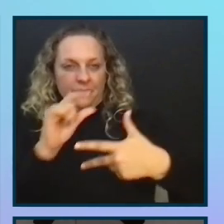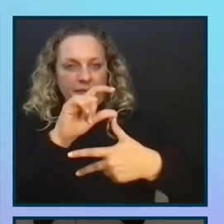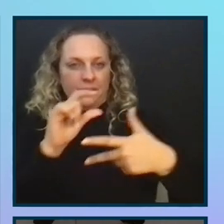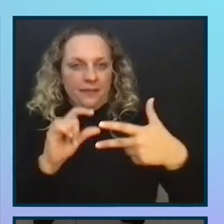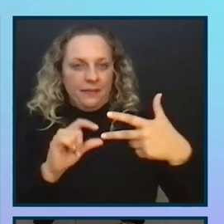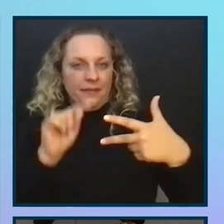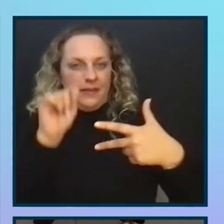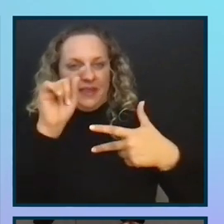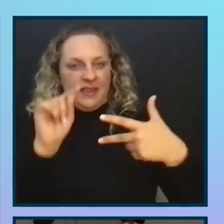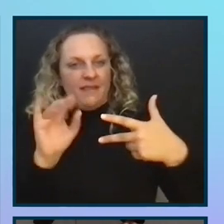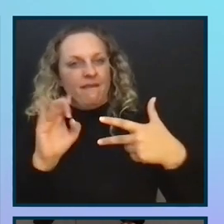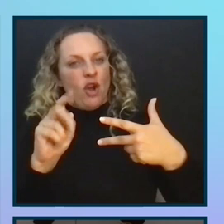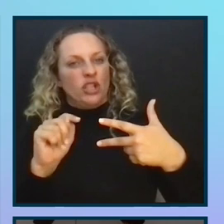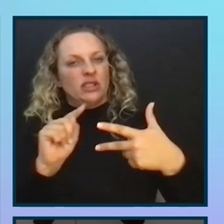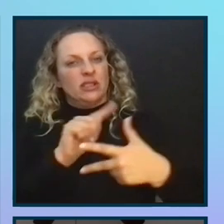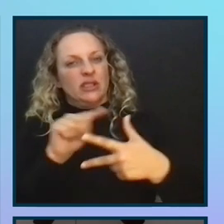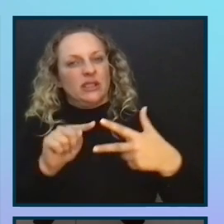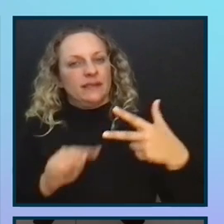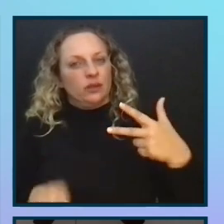used in a different font.